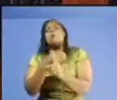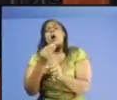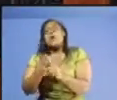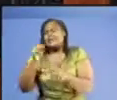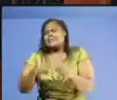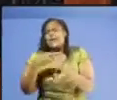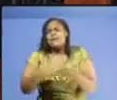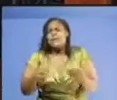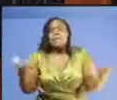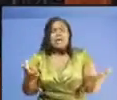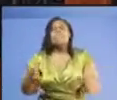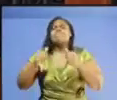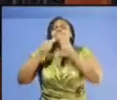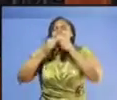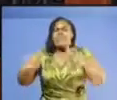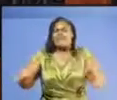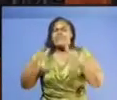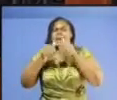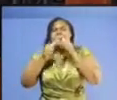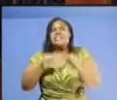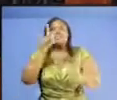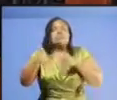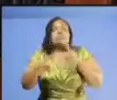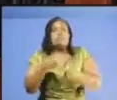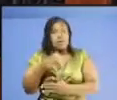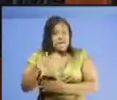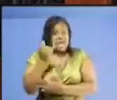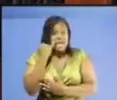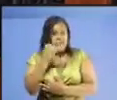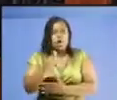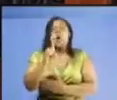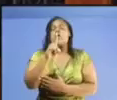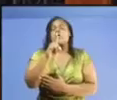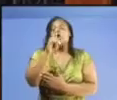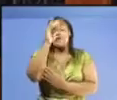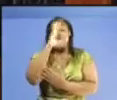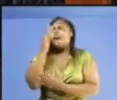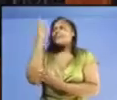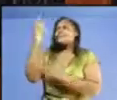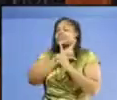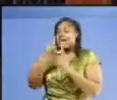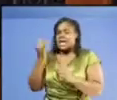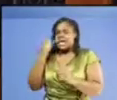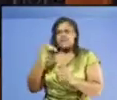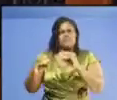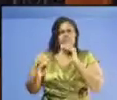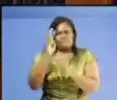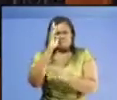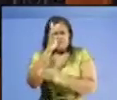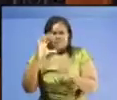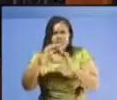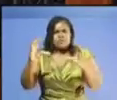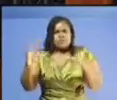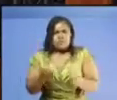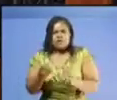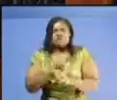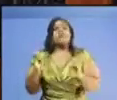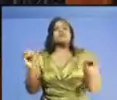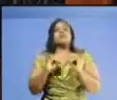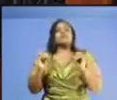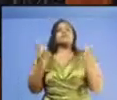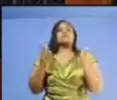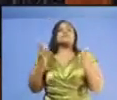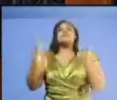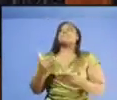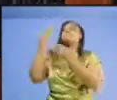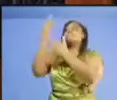that people whose God is the Lord. If he could have made the world from nothing, as long as your hand is in the hand of